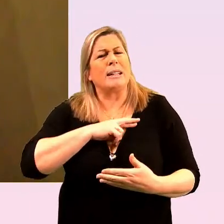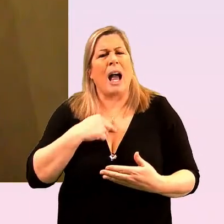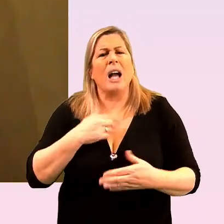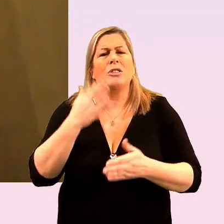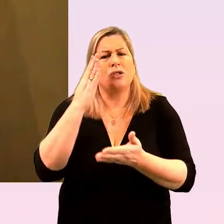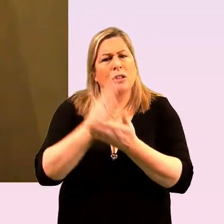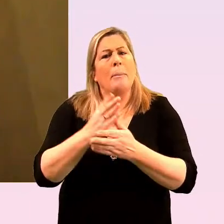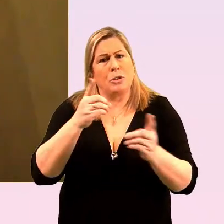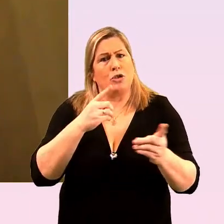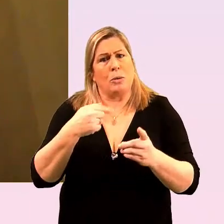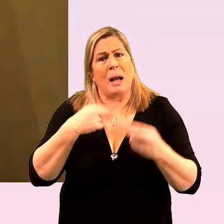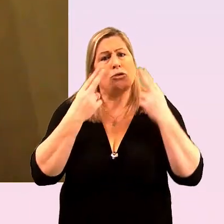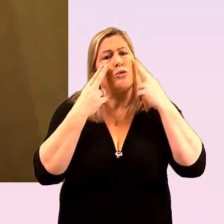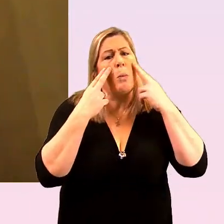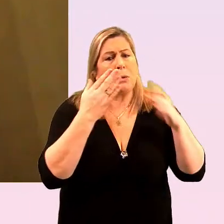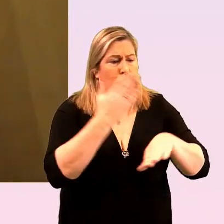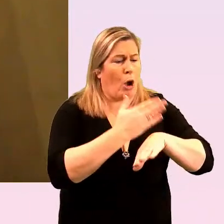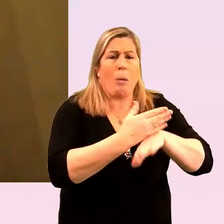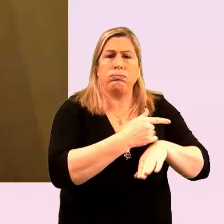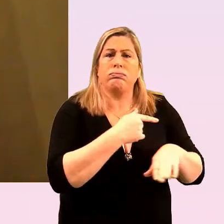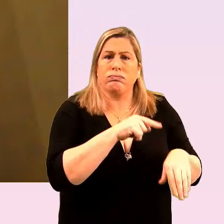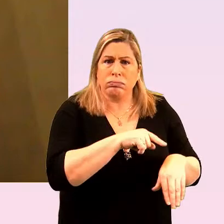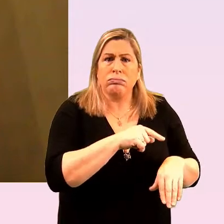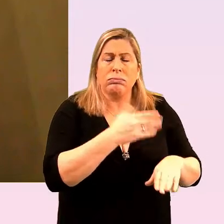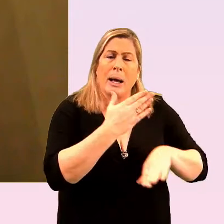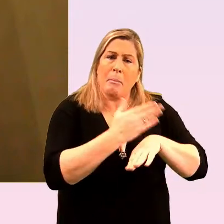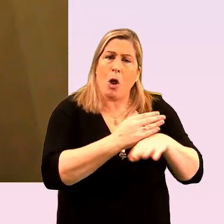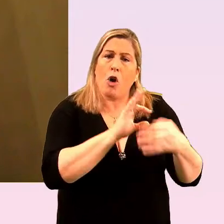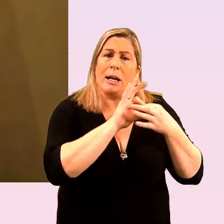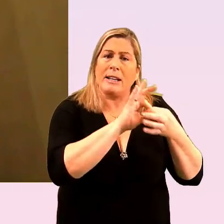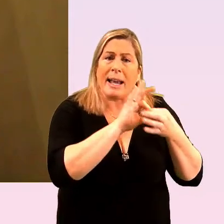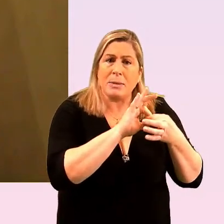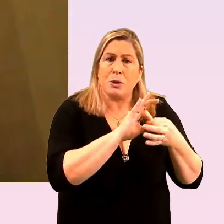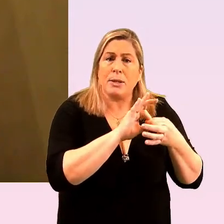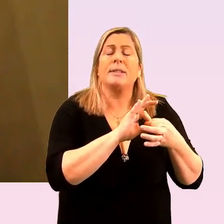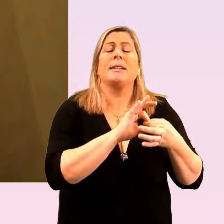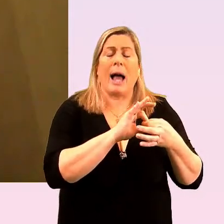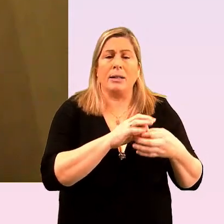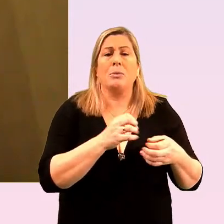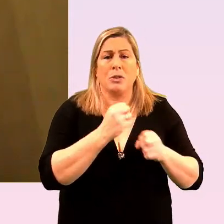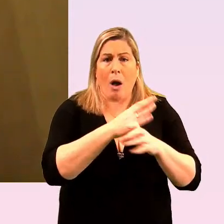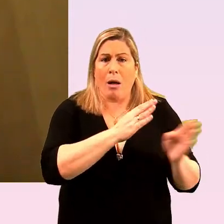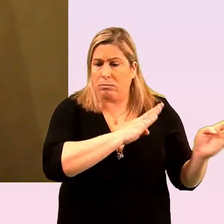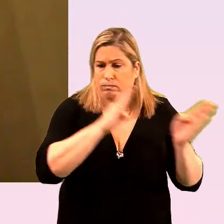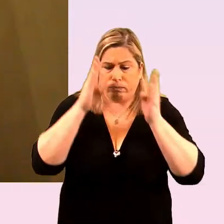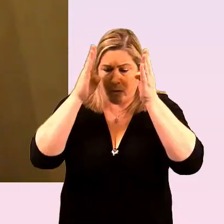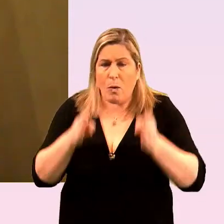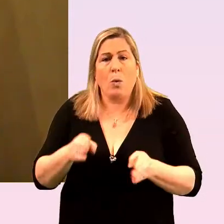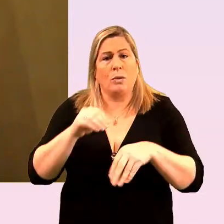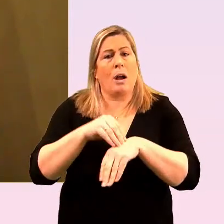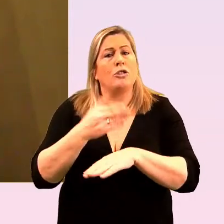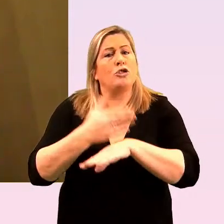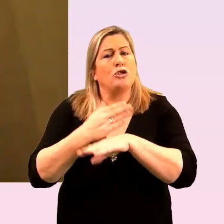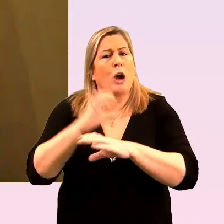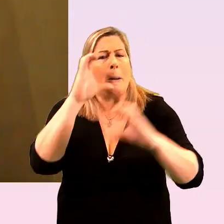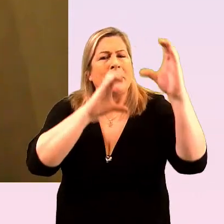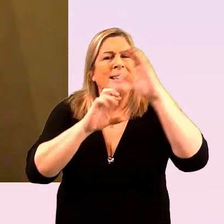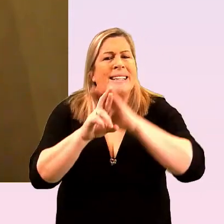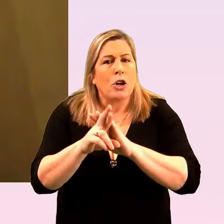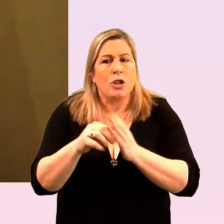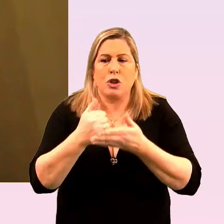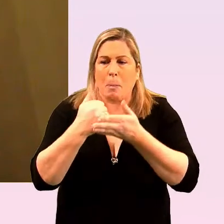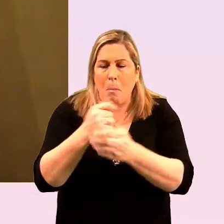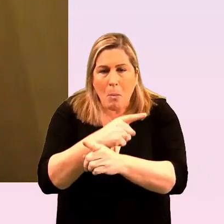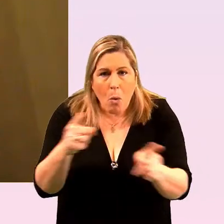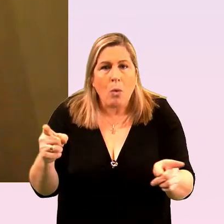stopped doing what I was doing, which was the employer engagement, and it was all focus on job seekers in terms of supporting